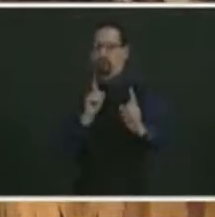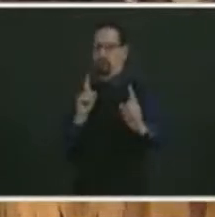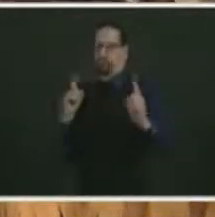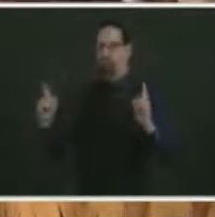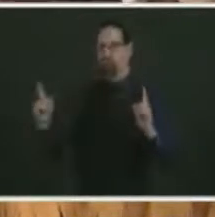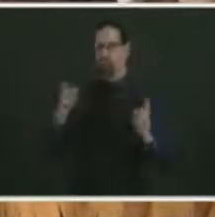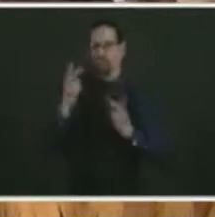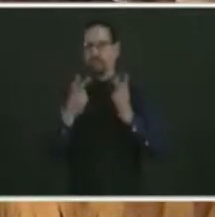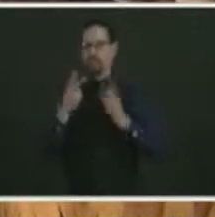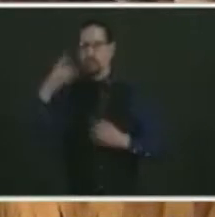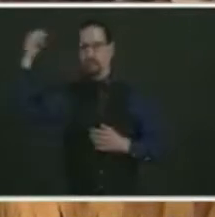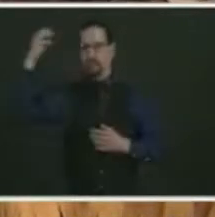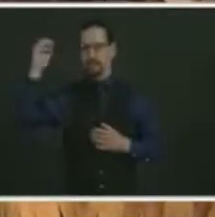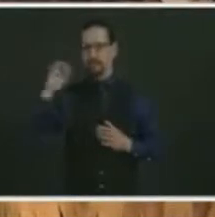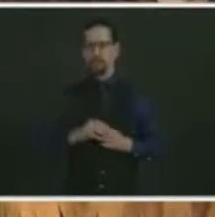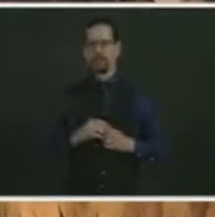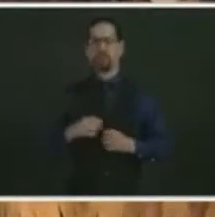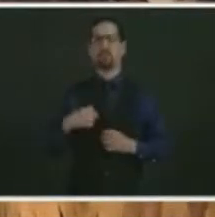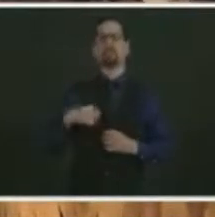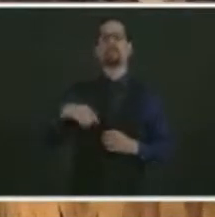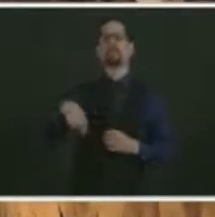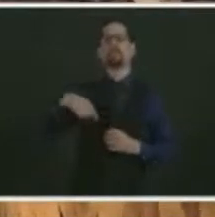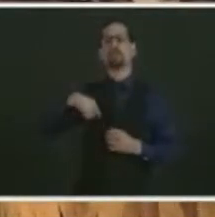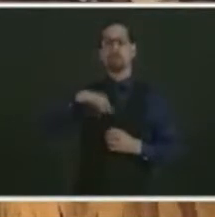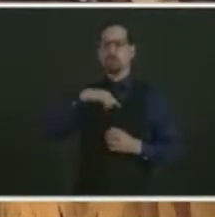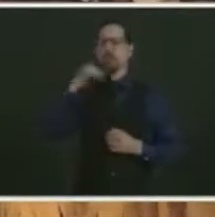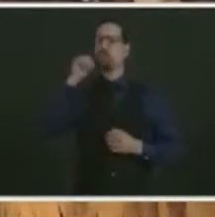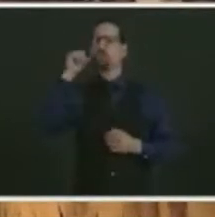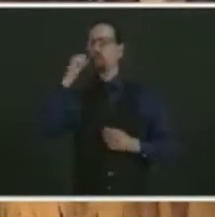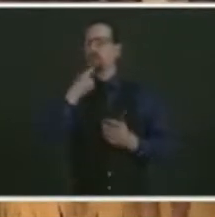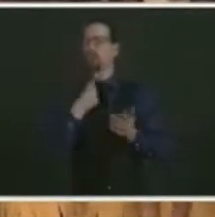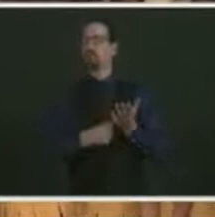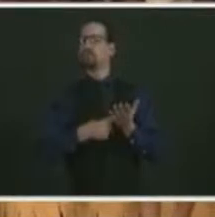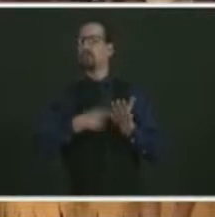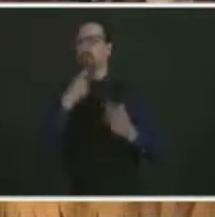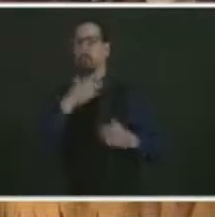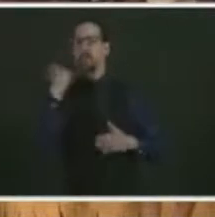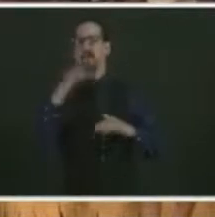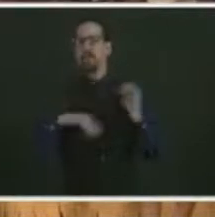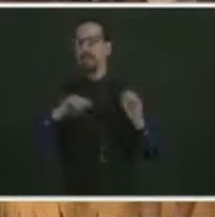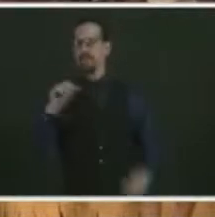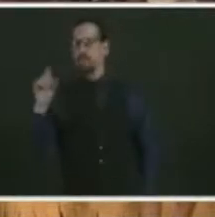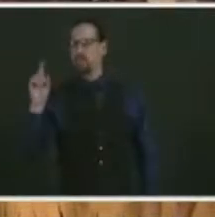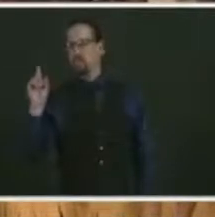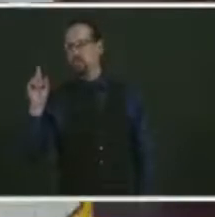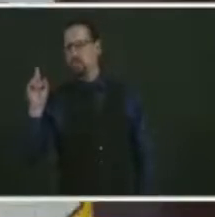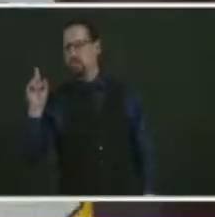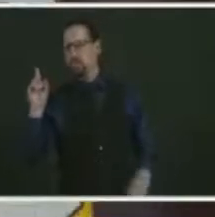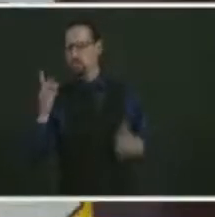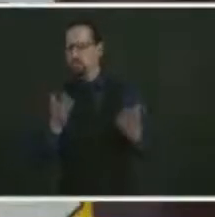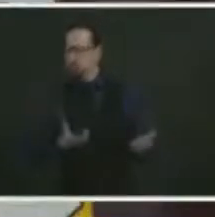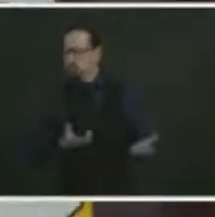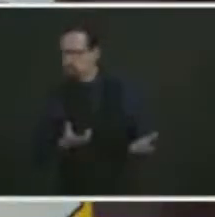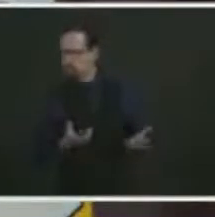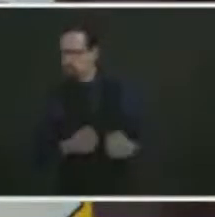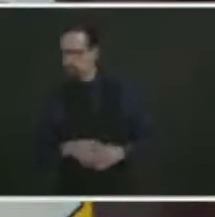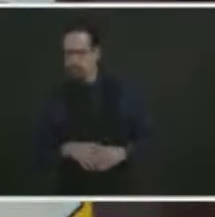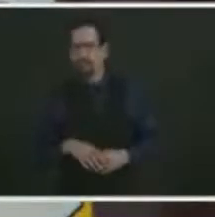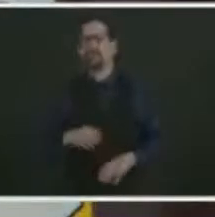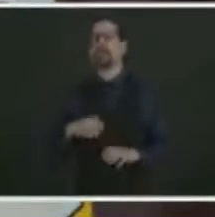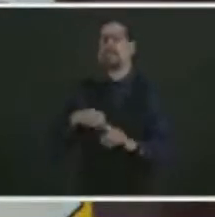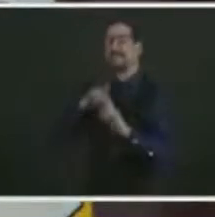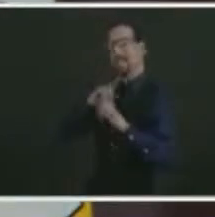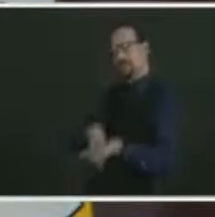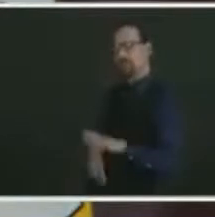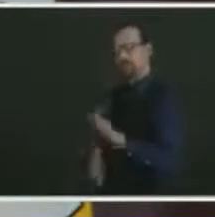Island in certain elements is doing better than Massachusetts in nursing homes. What's your thinking on that, and does that change at all? It does not change our